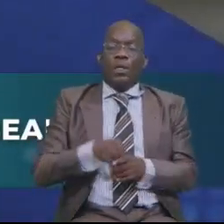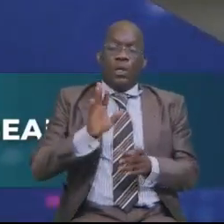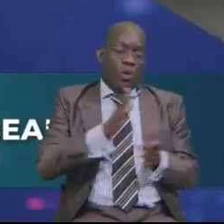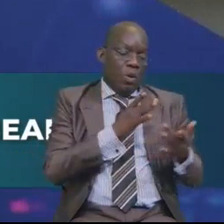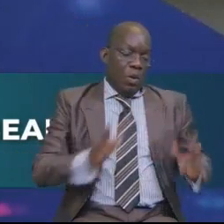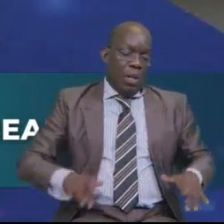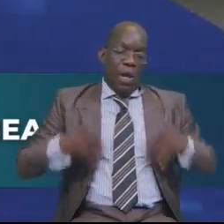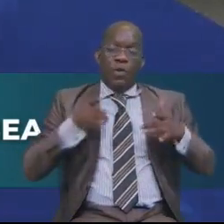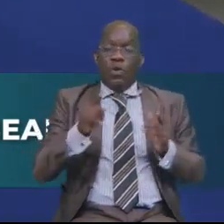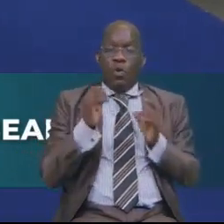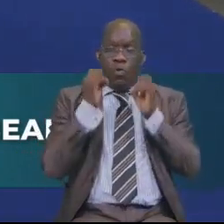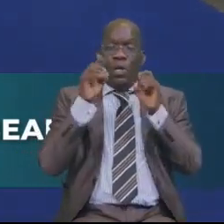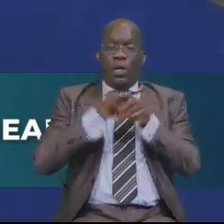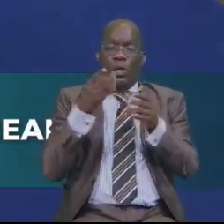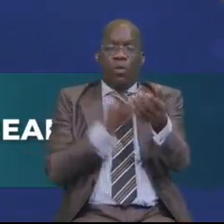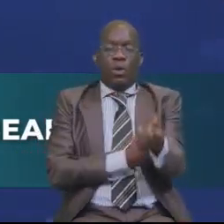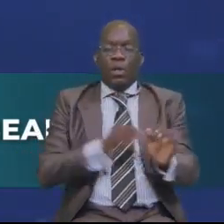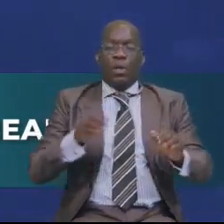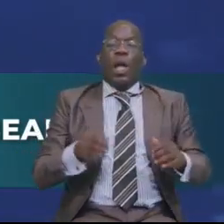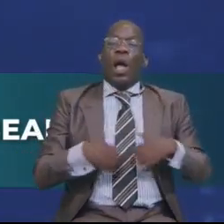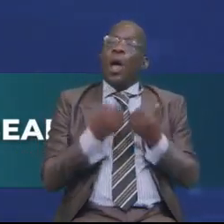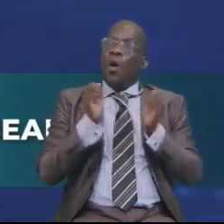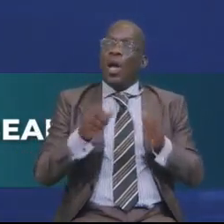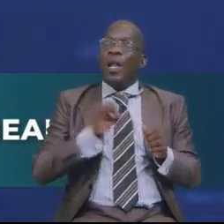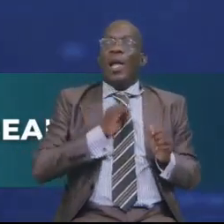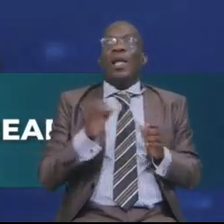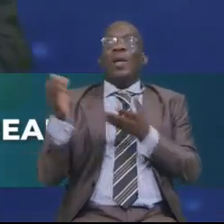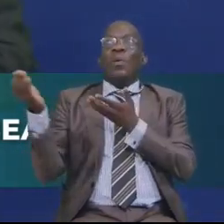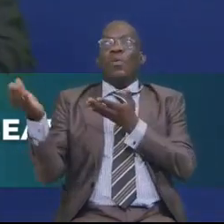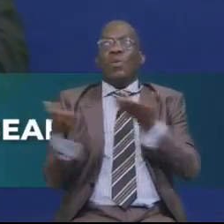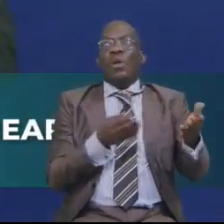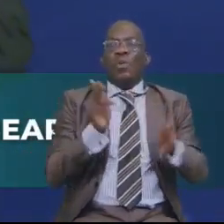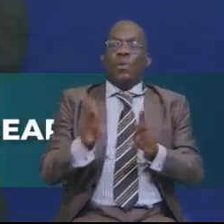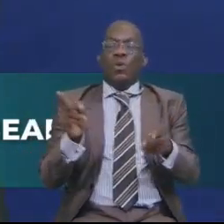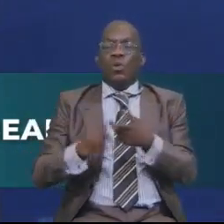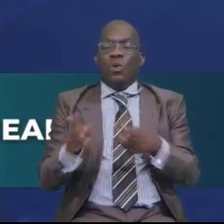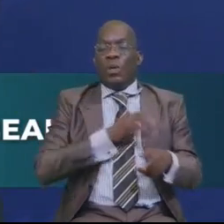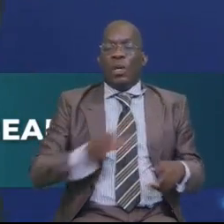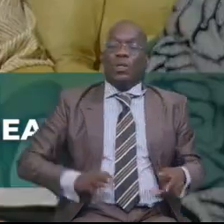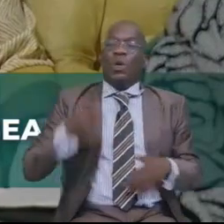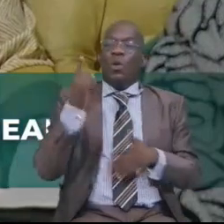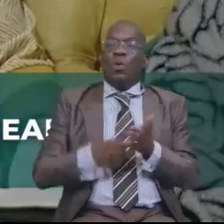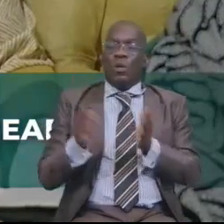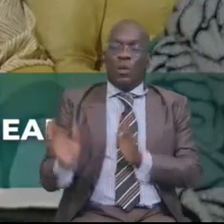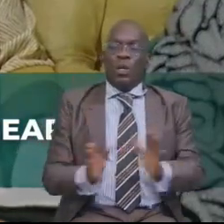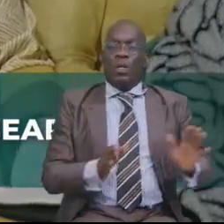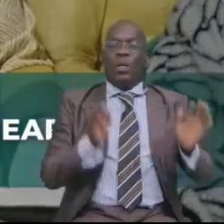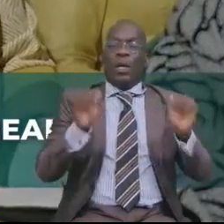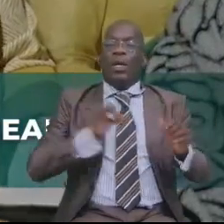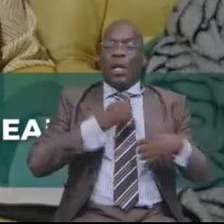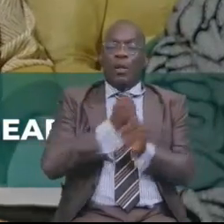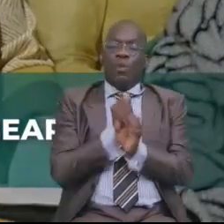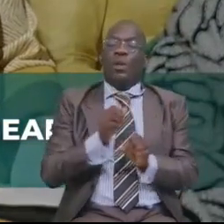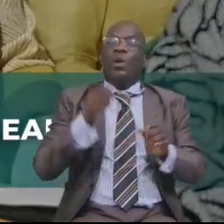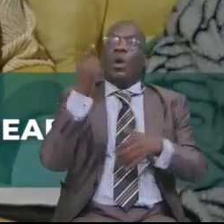the morning. How can I bring people to Christ today? What plans can I make? And how can I get to the field? And how